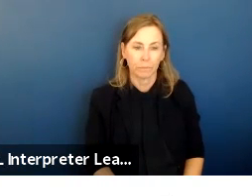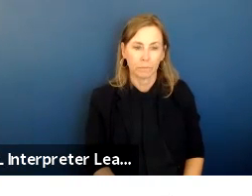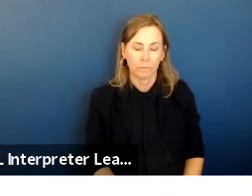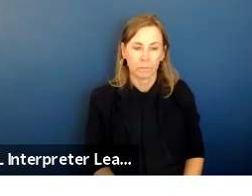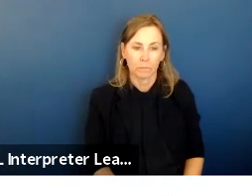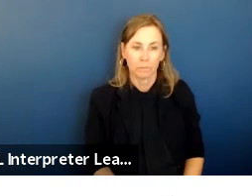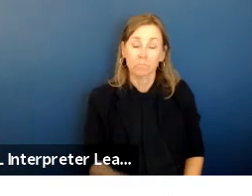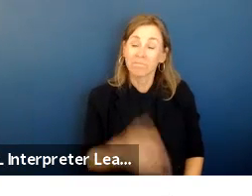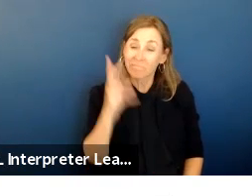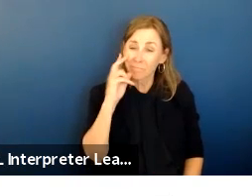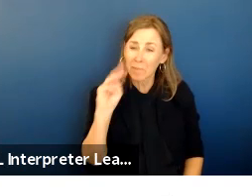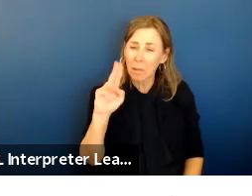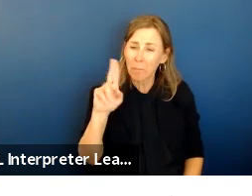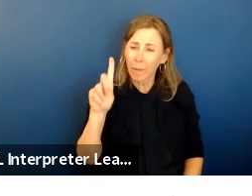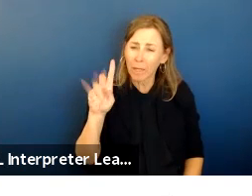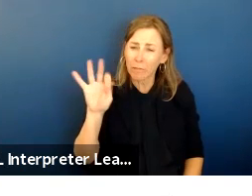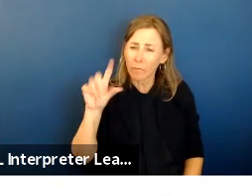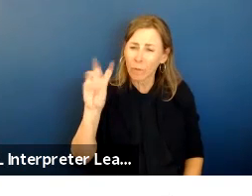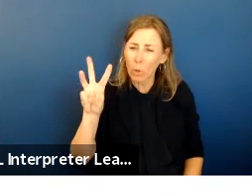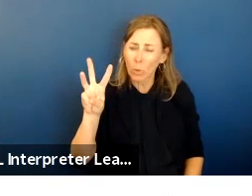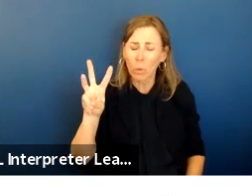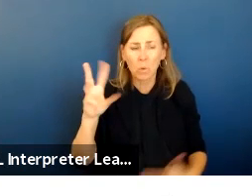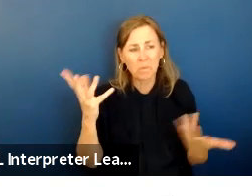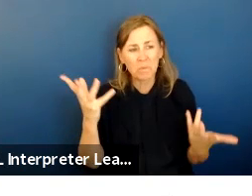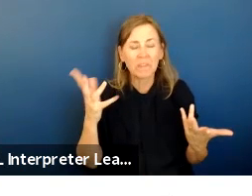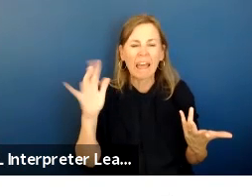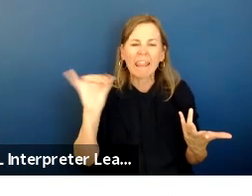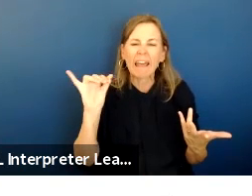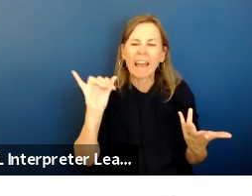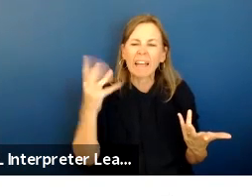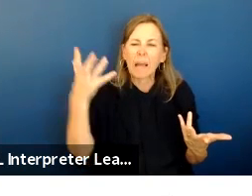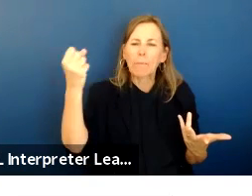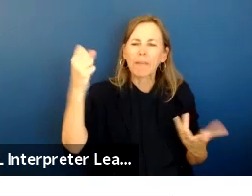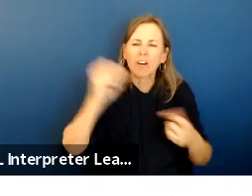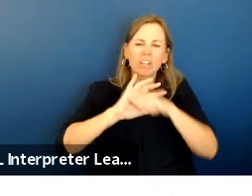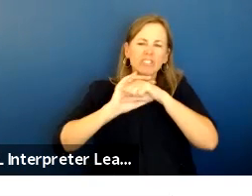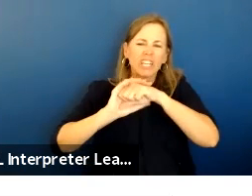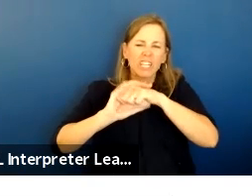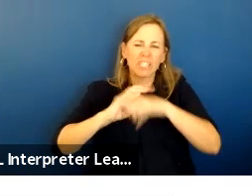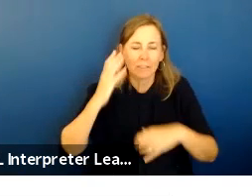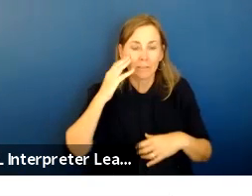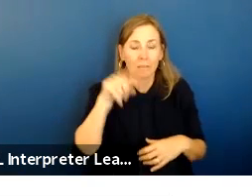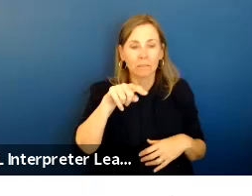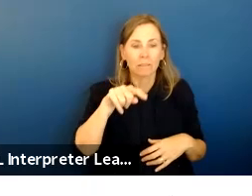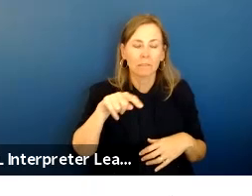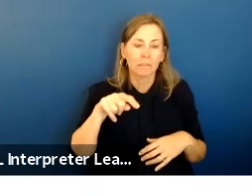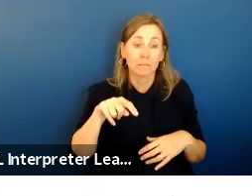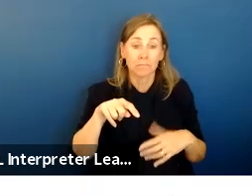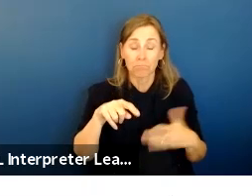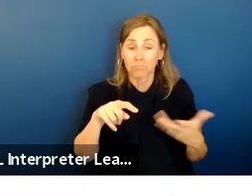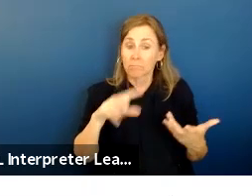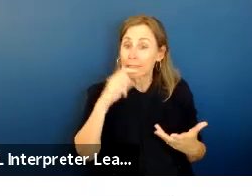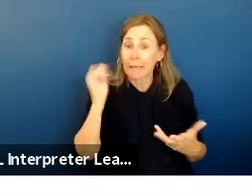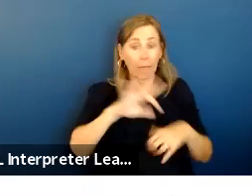So mudflows have been described as having a consistency of milkshakes. The mudflow differs from other earth